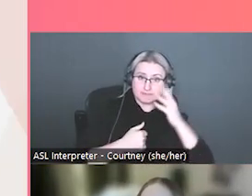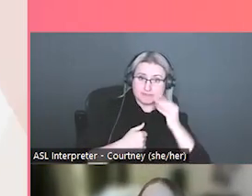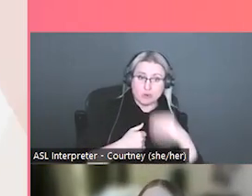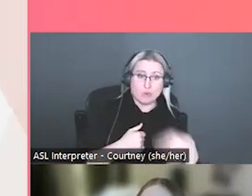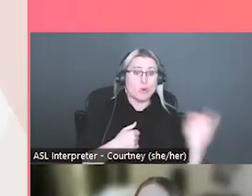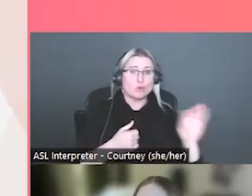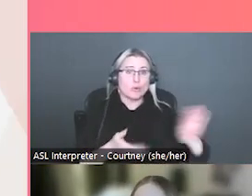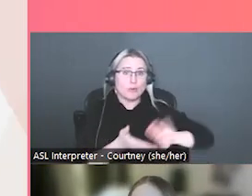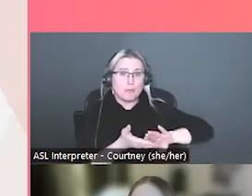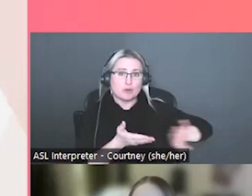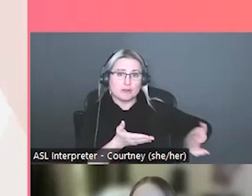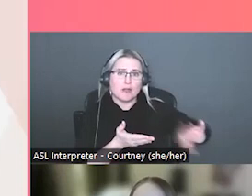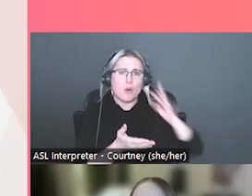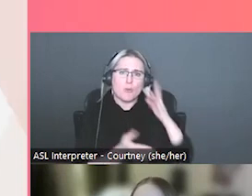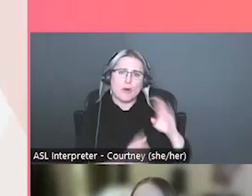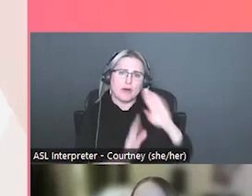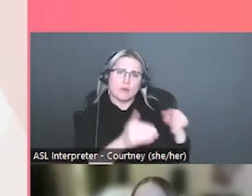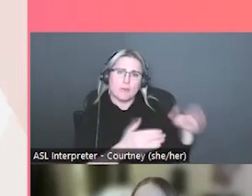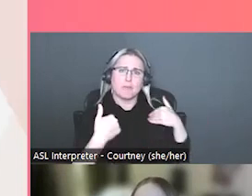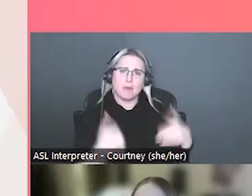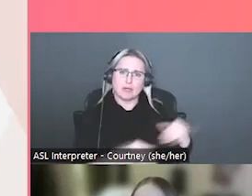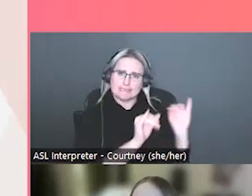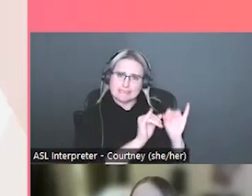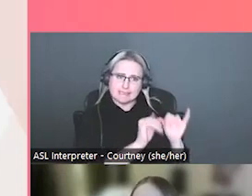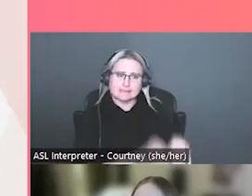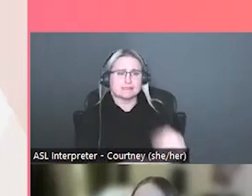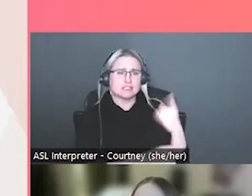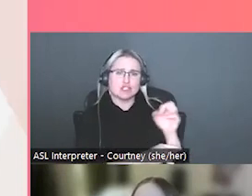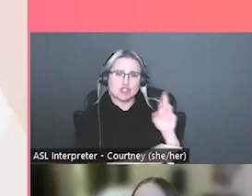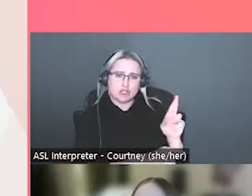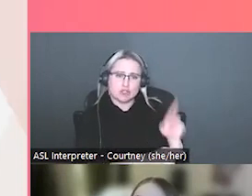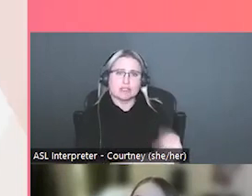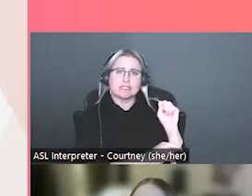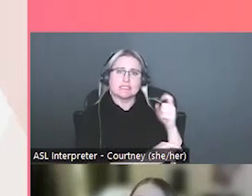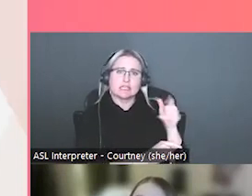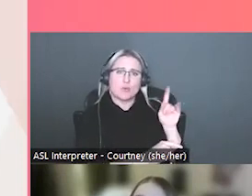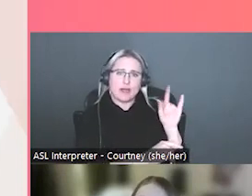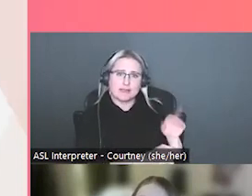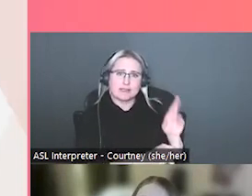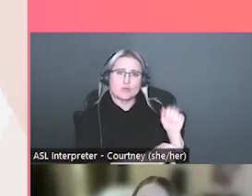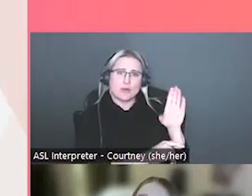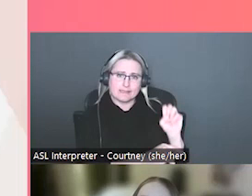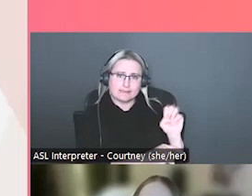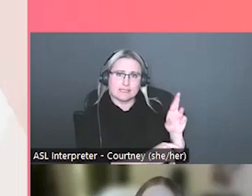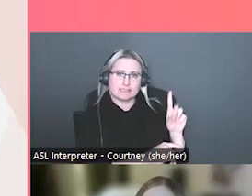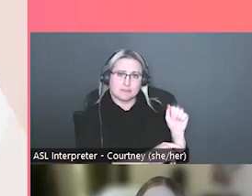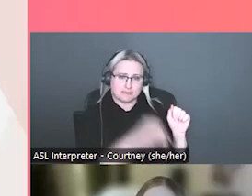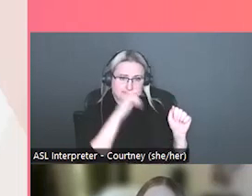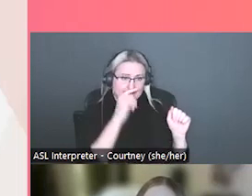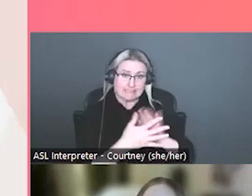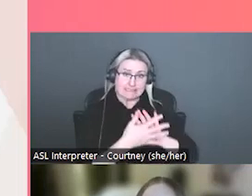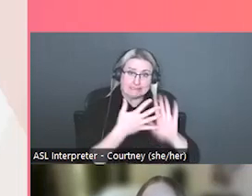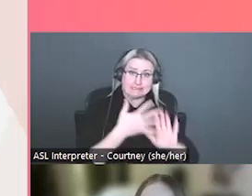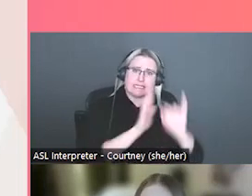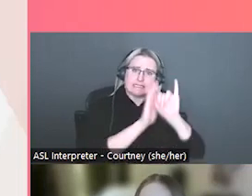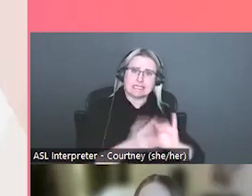face on the basis of body size, gender, sexuality, race, and disability, and the way that these identities intersect,